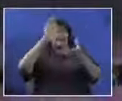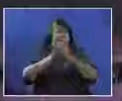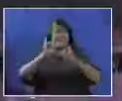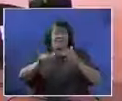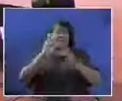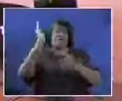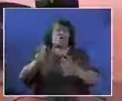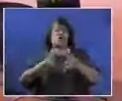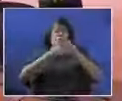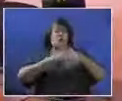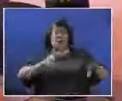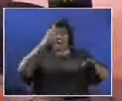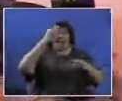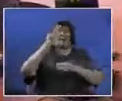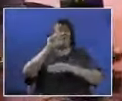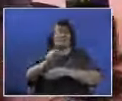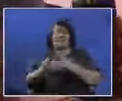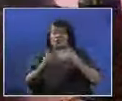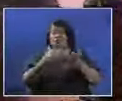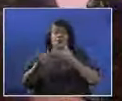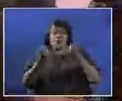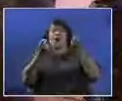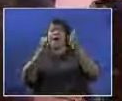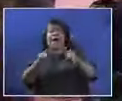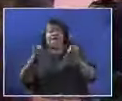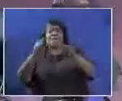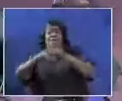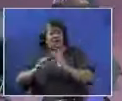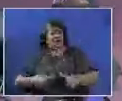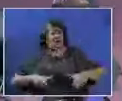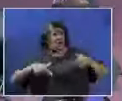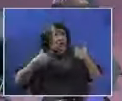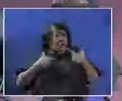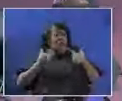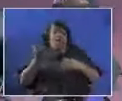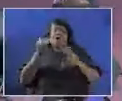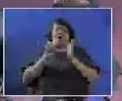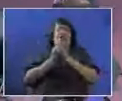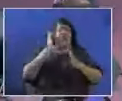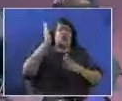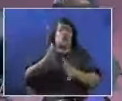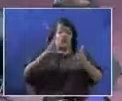truth. I can tread upon serpents. But better than that, greater is He.